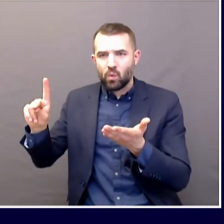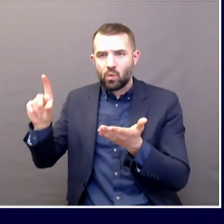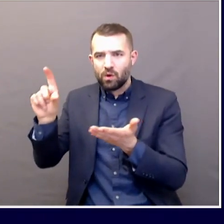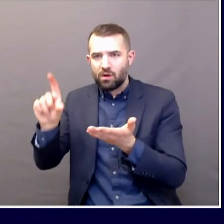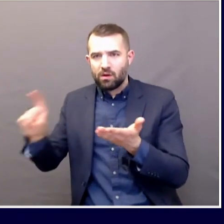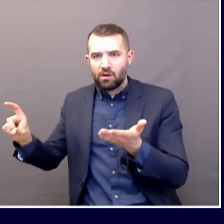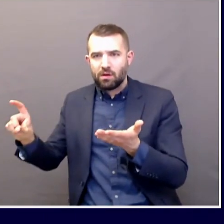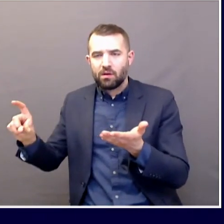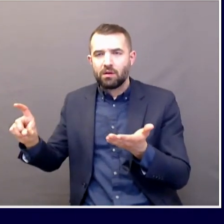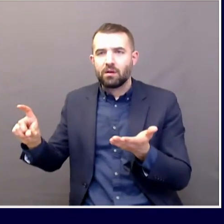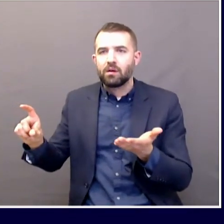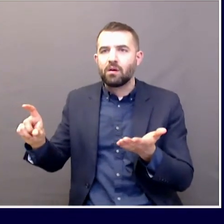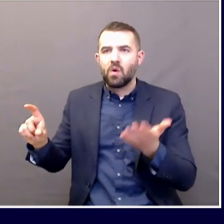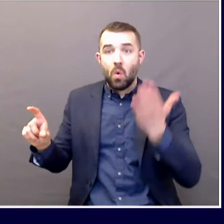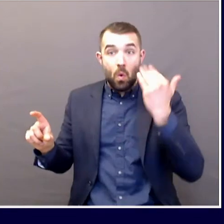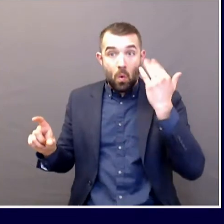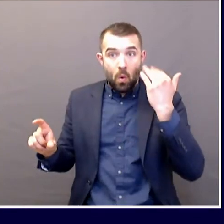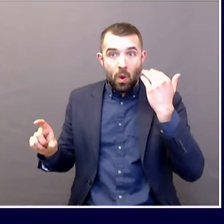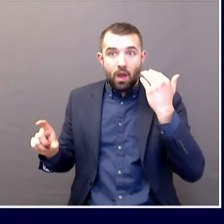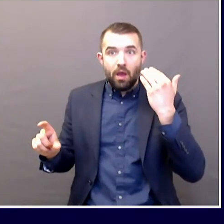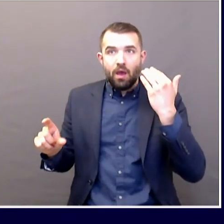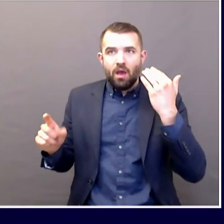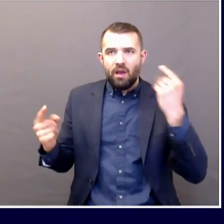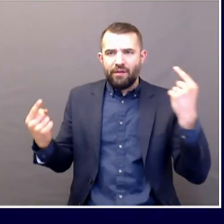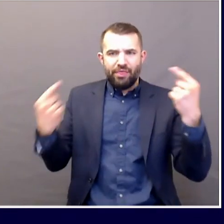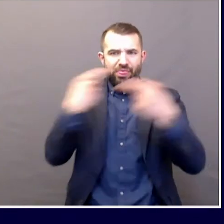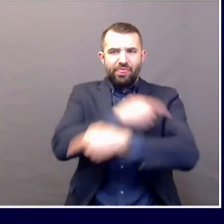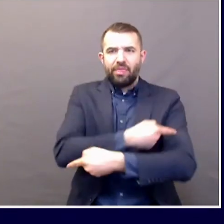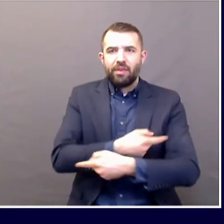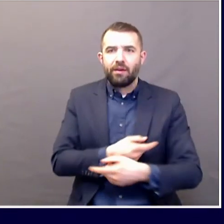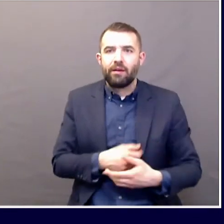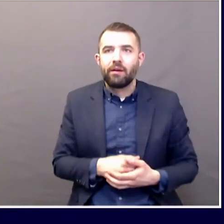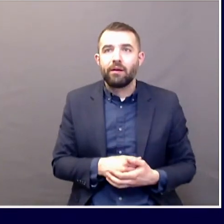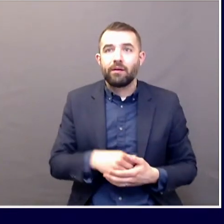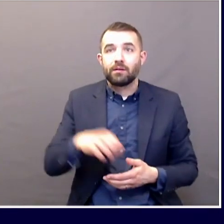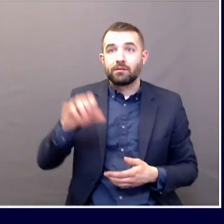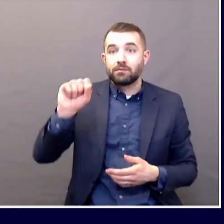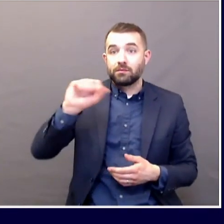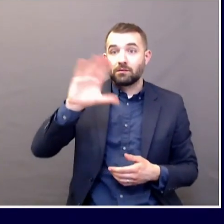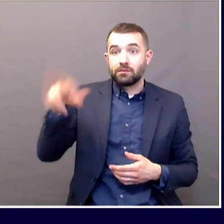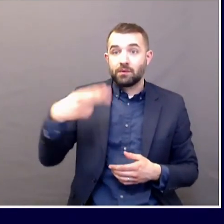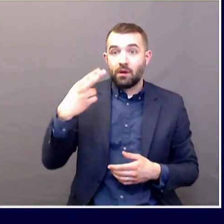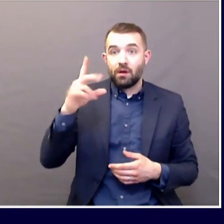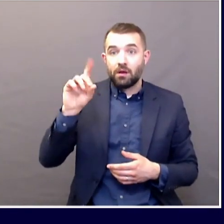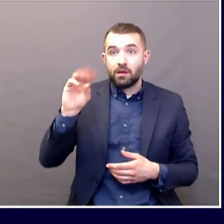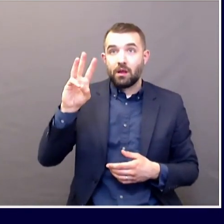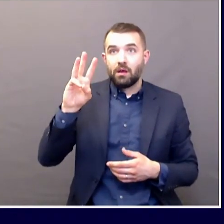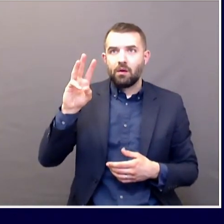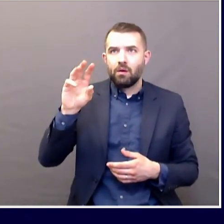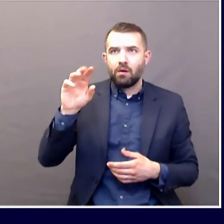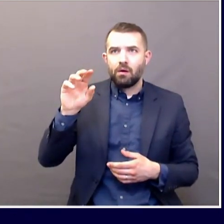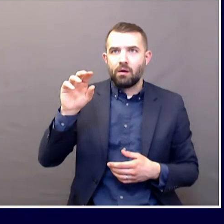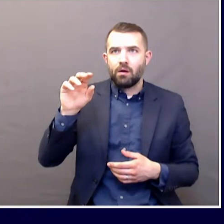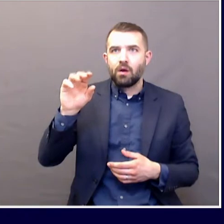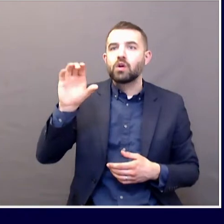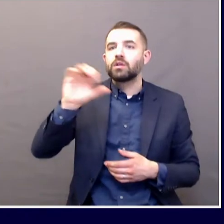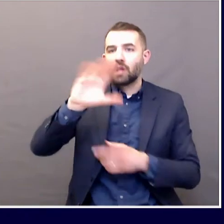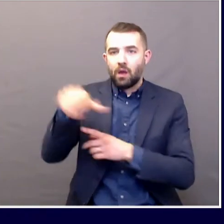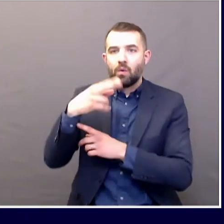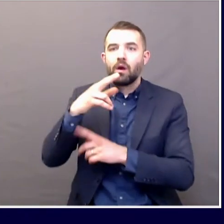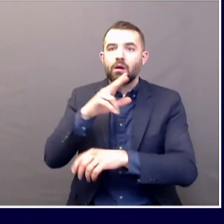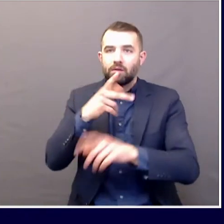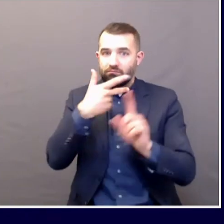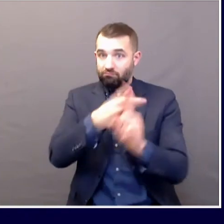vaccine. You seem to be suggesting in one of conversations with one of my colleagues that it was more of an issue of their